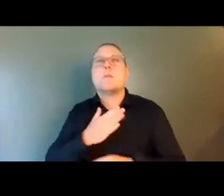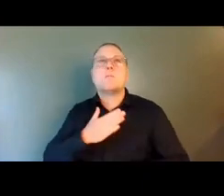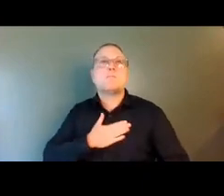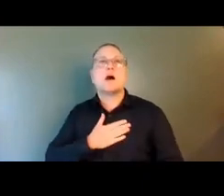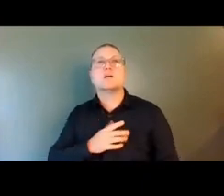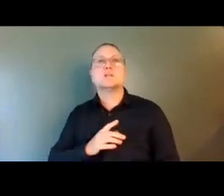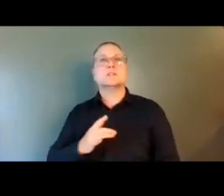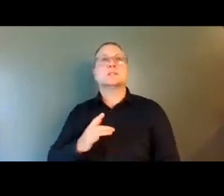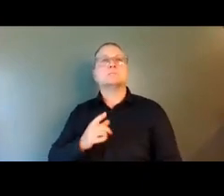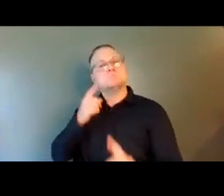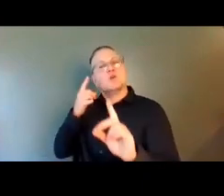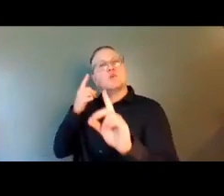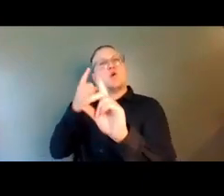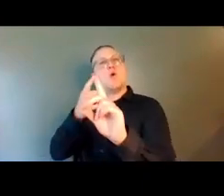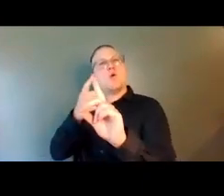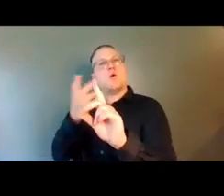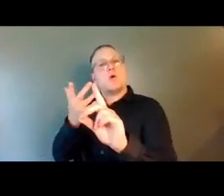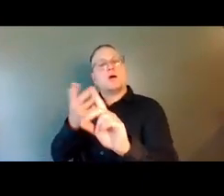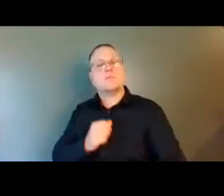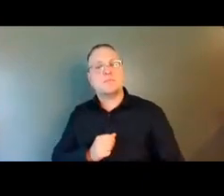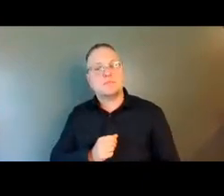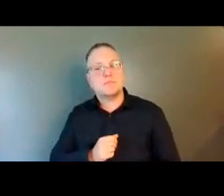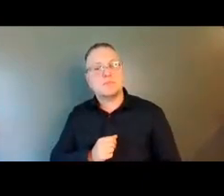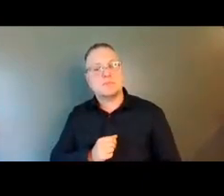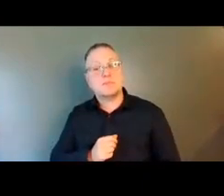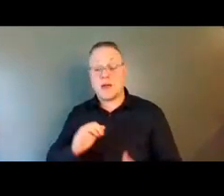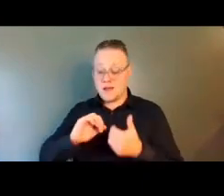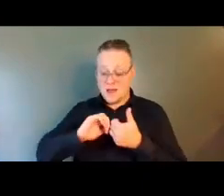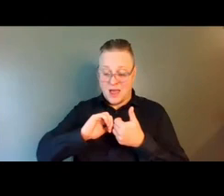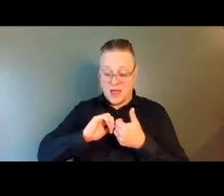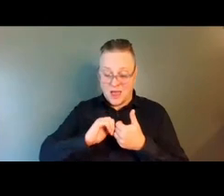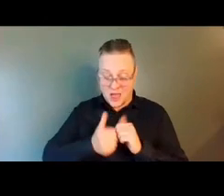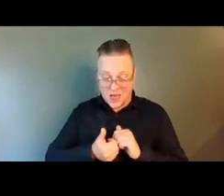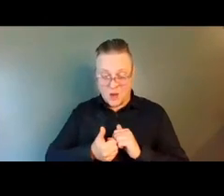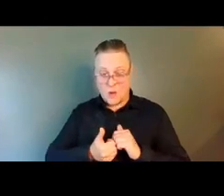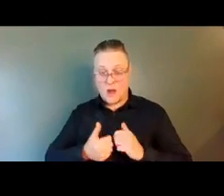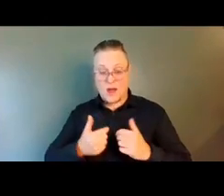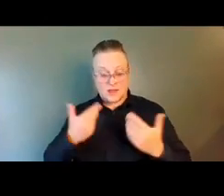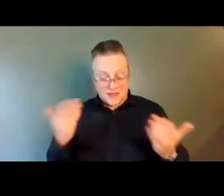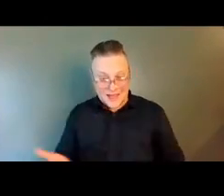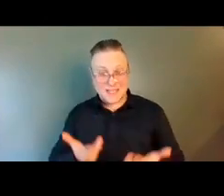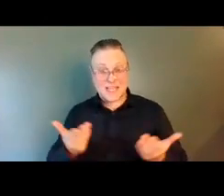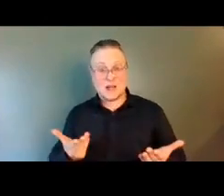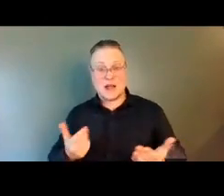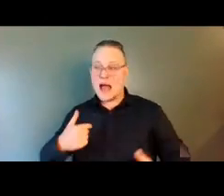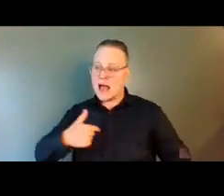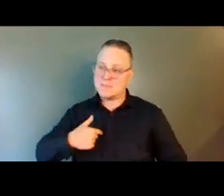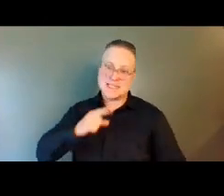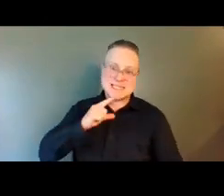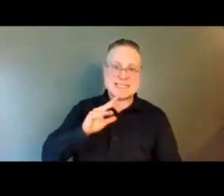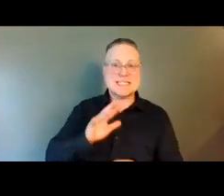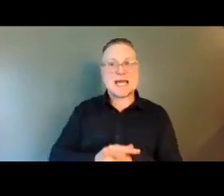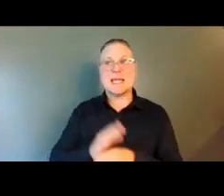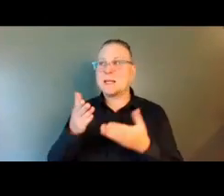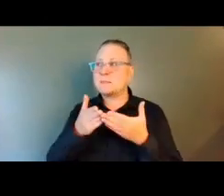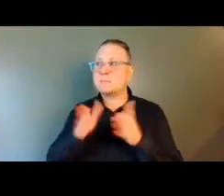that was how I landed on being a dedicated public servant who loved and enjoyed advocating